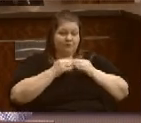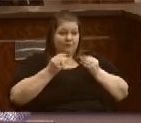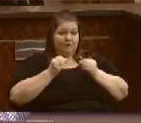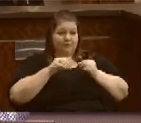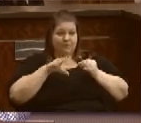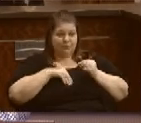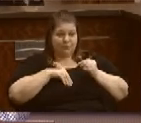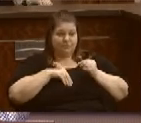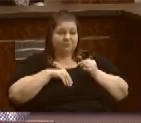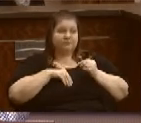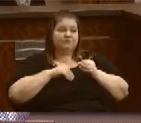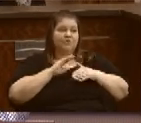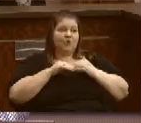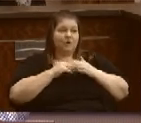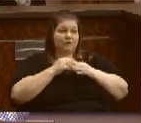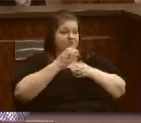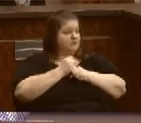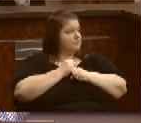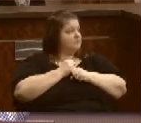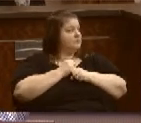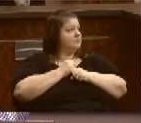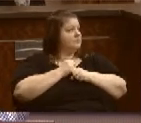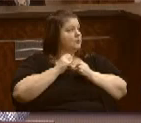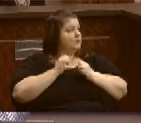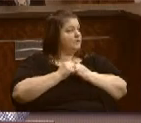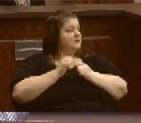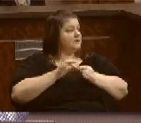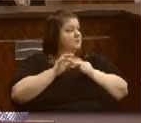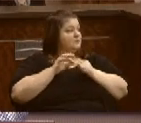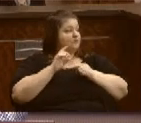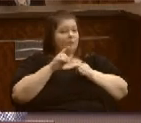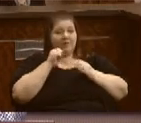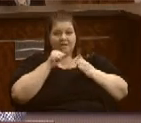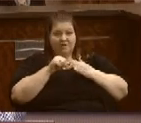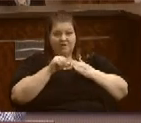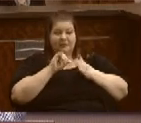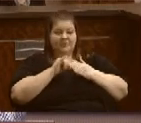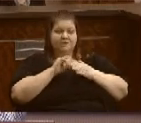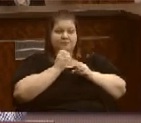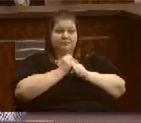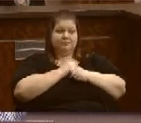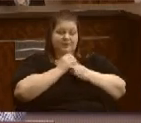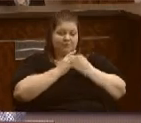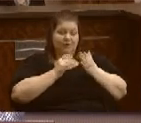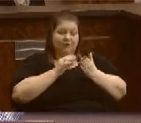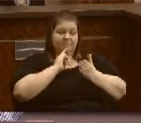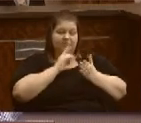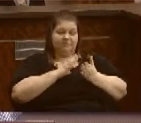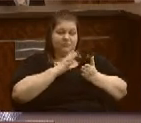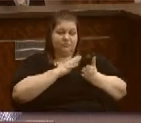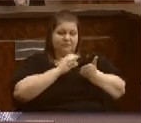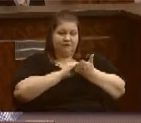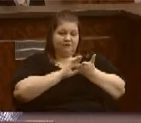owners. All return receipts were received with the exception of one letter, which has been made part of the official record.